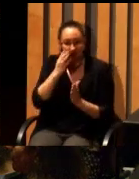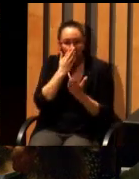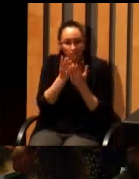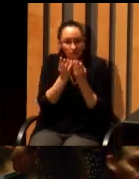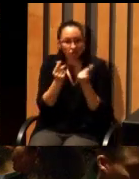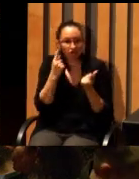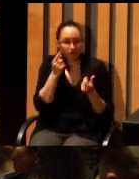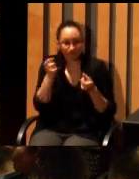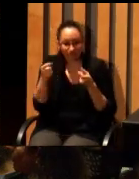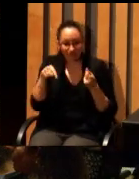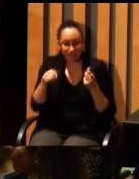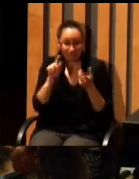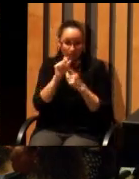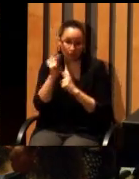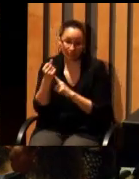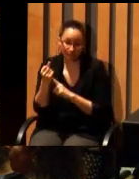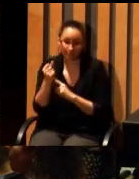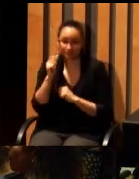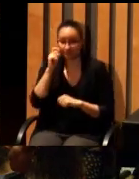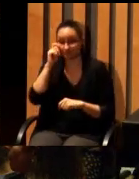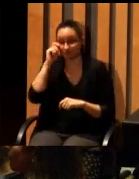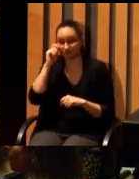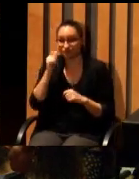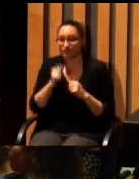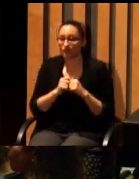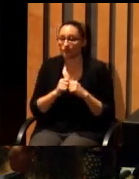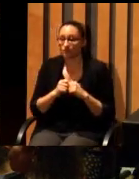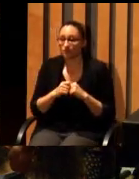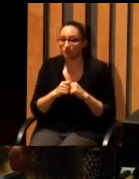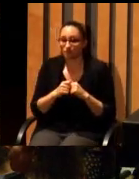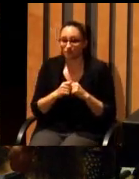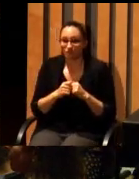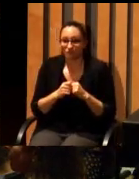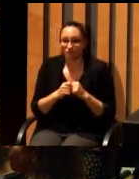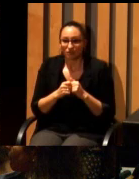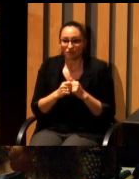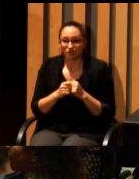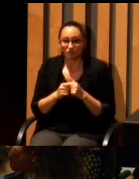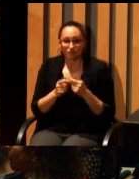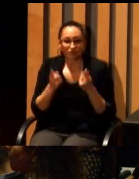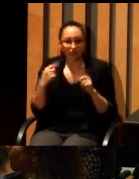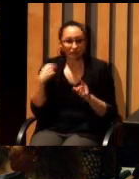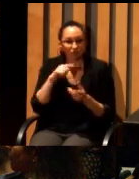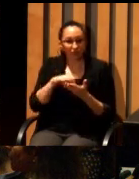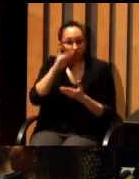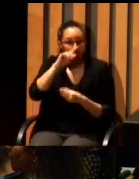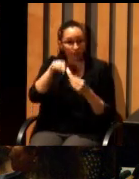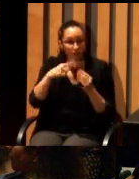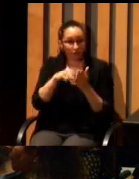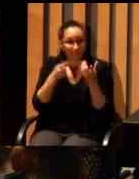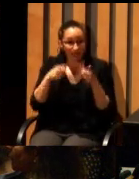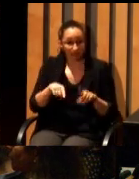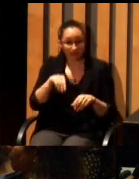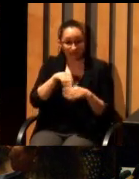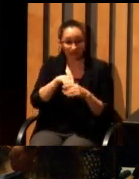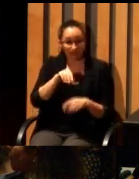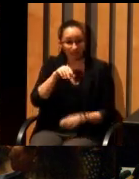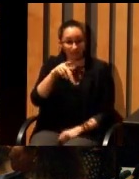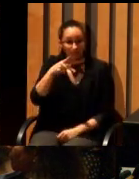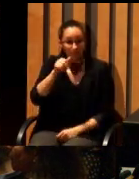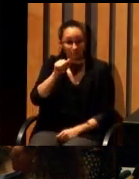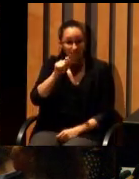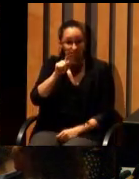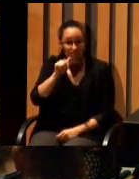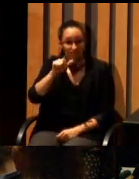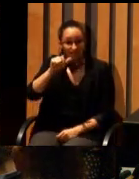situation. When we find out what is going on in Peshawar, South Dakota, the heart